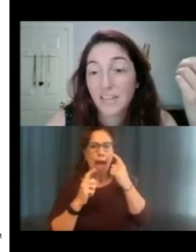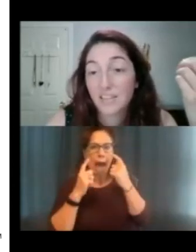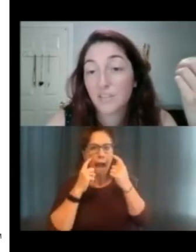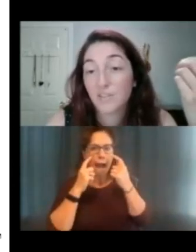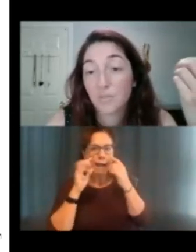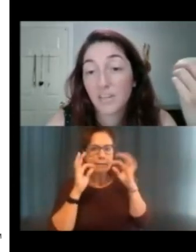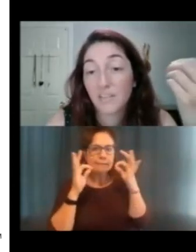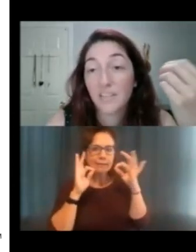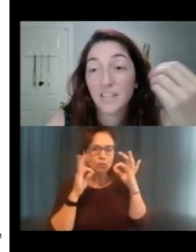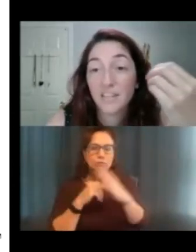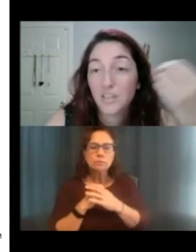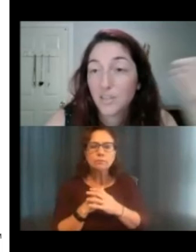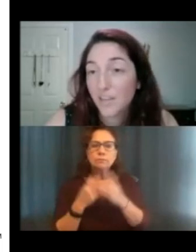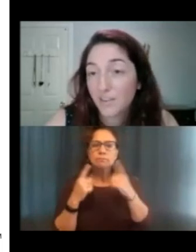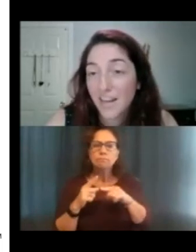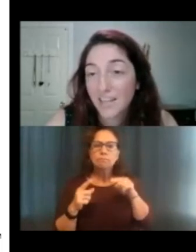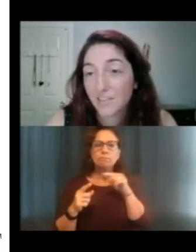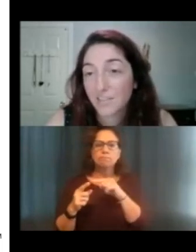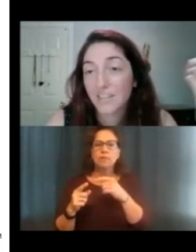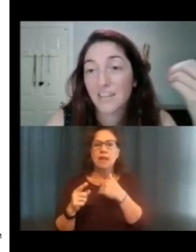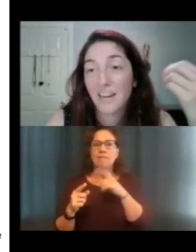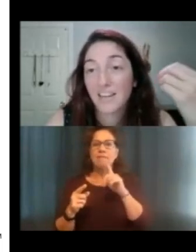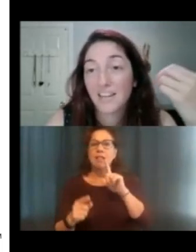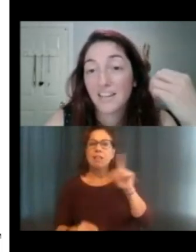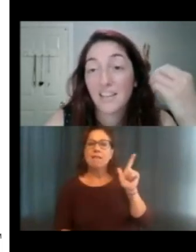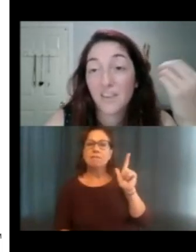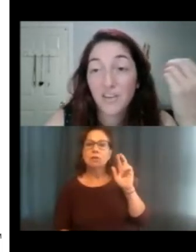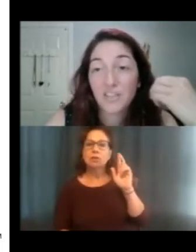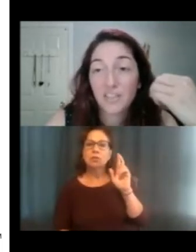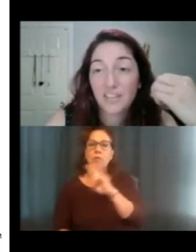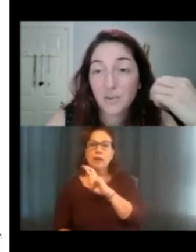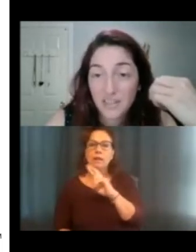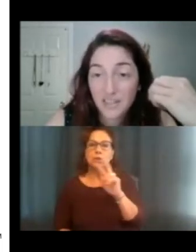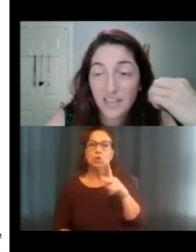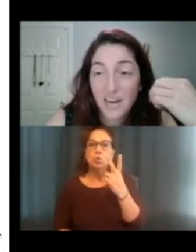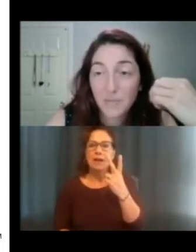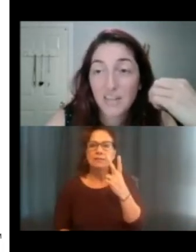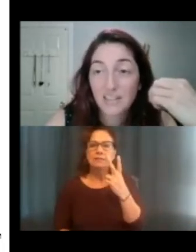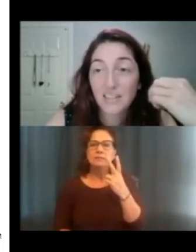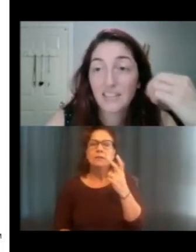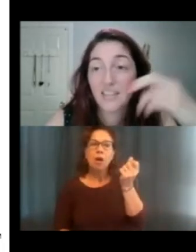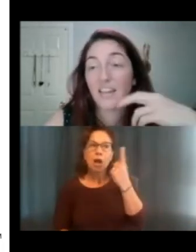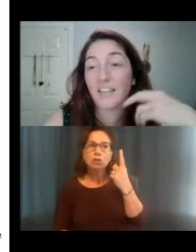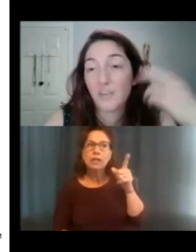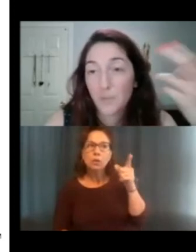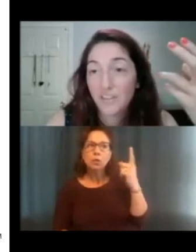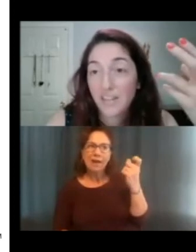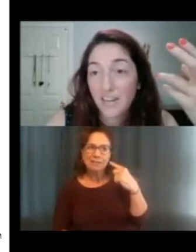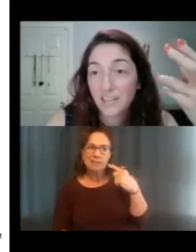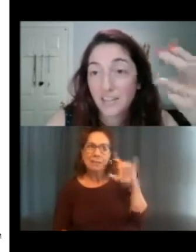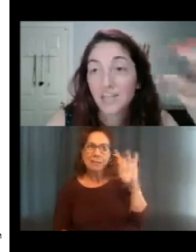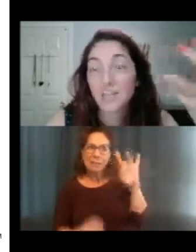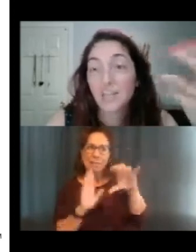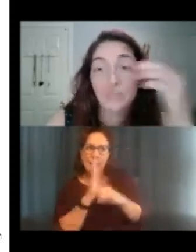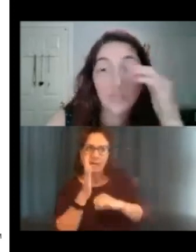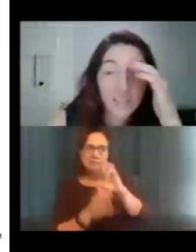in this case, the lucid dreamer gives 2 left-right eye signals to indicate they've understood the question is 8 minus 6, and they've computed the